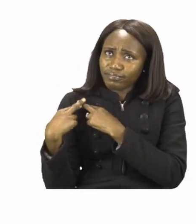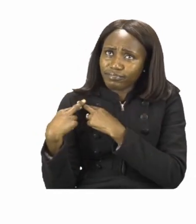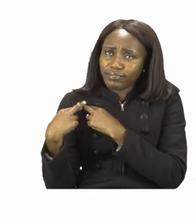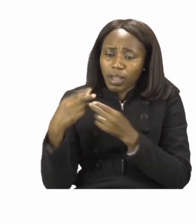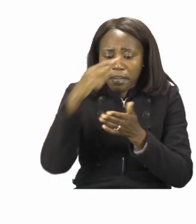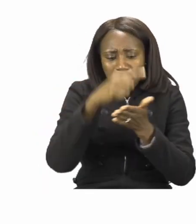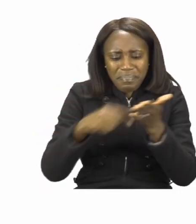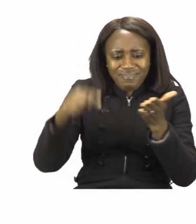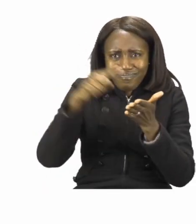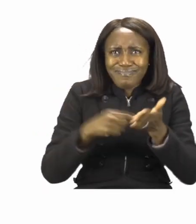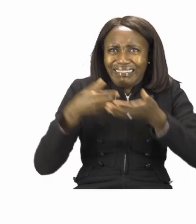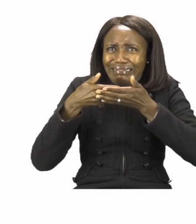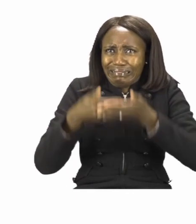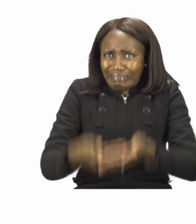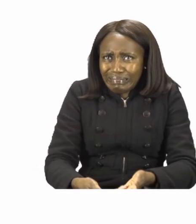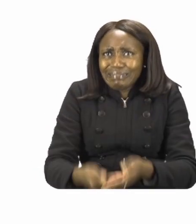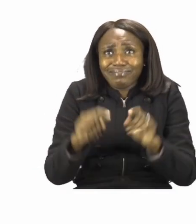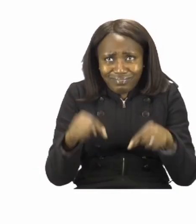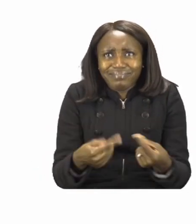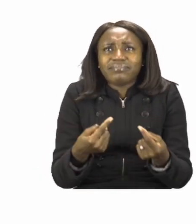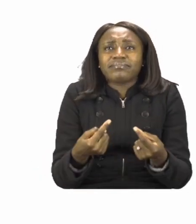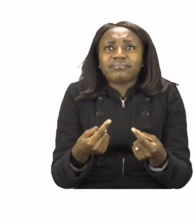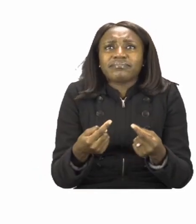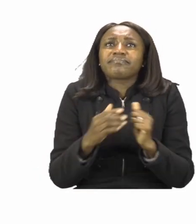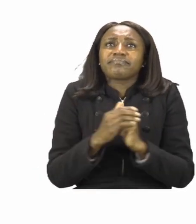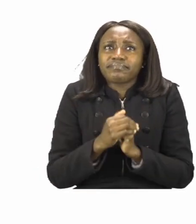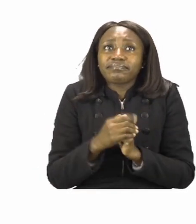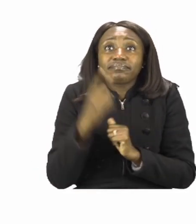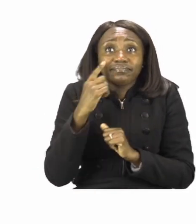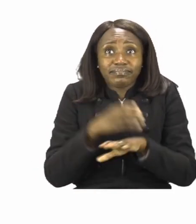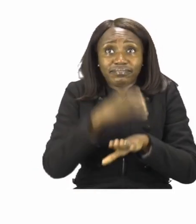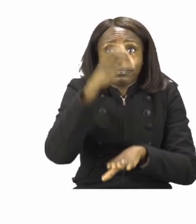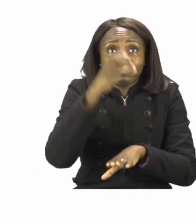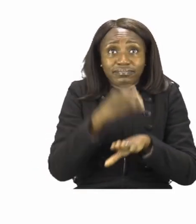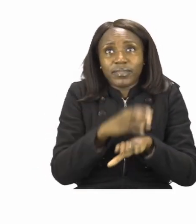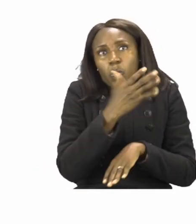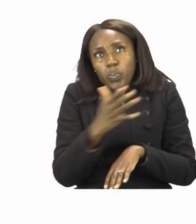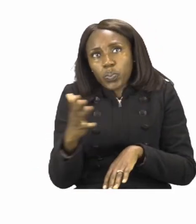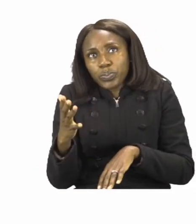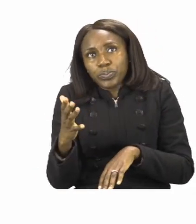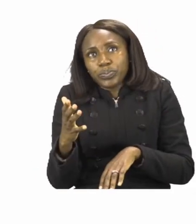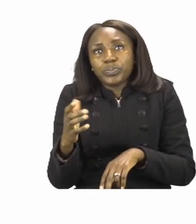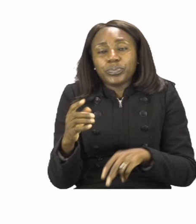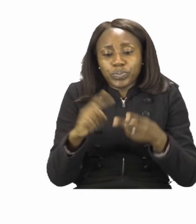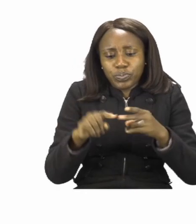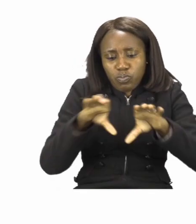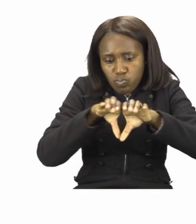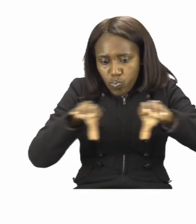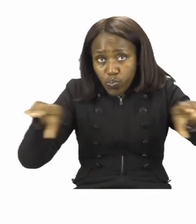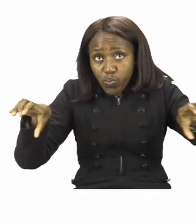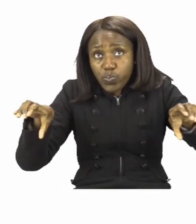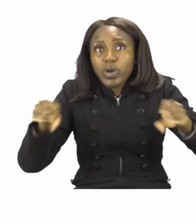the heavy items. Now we can see a bottle of water, a